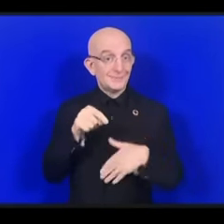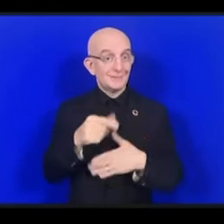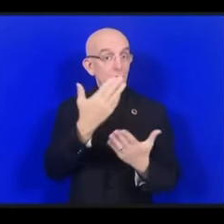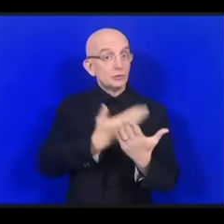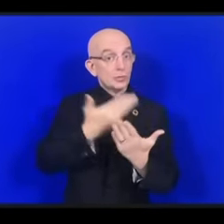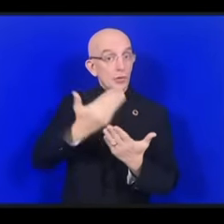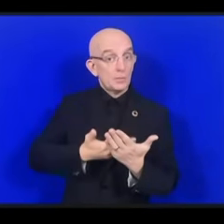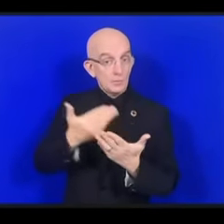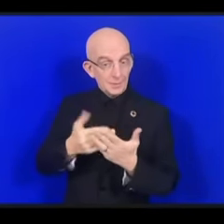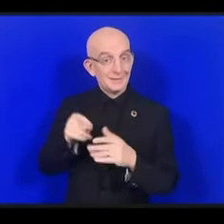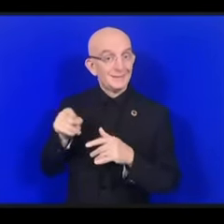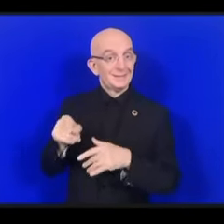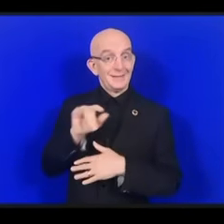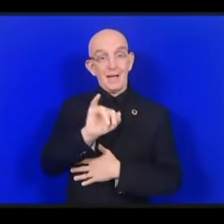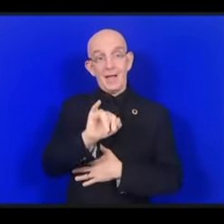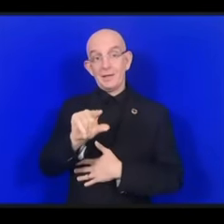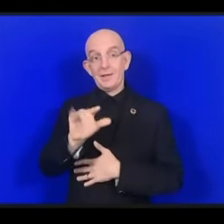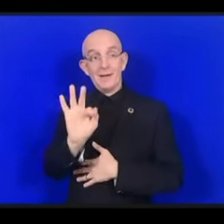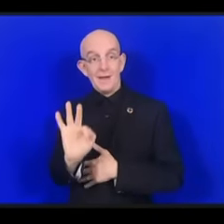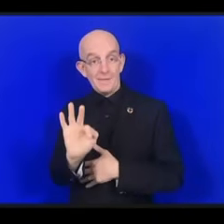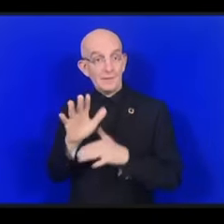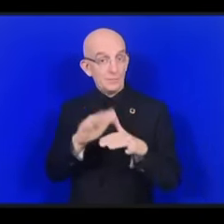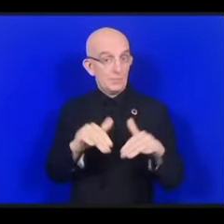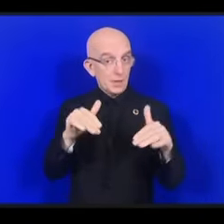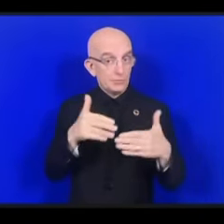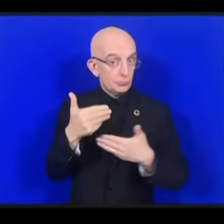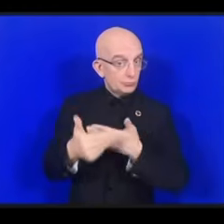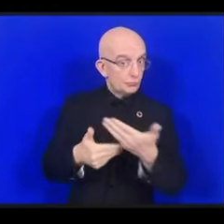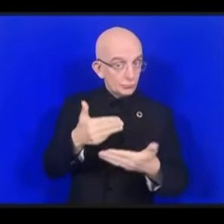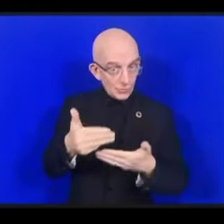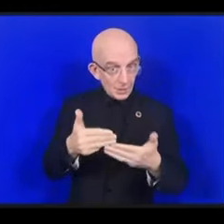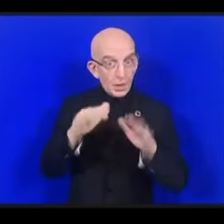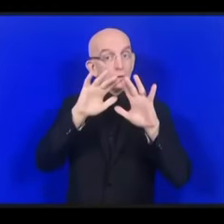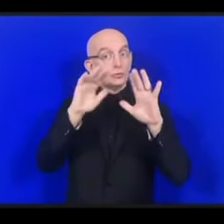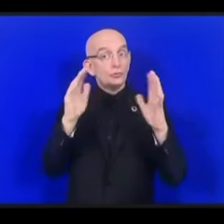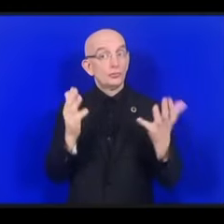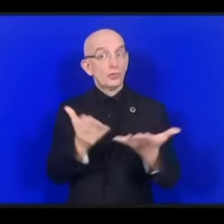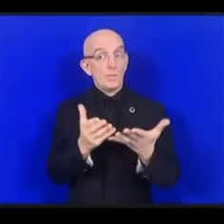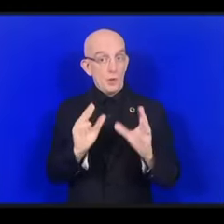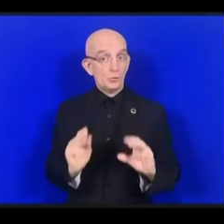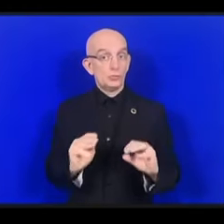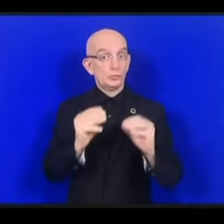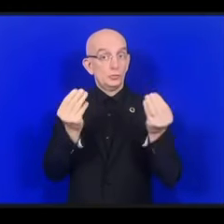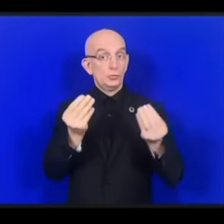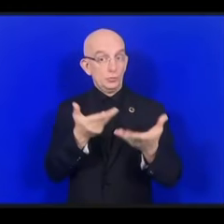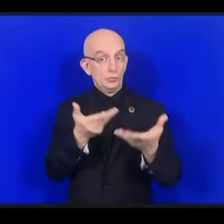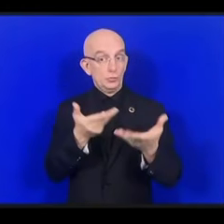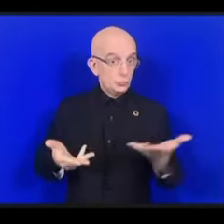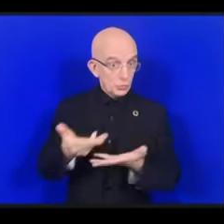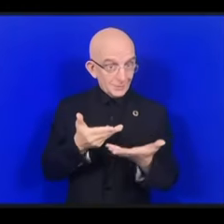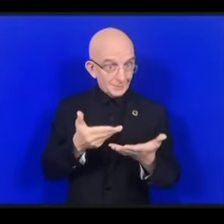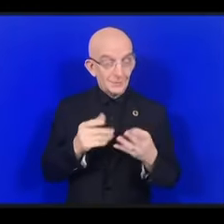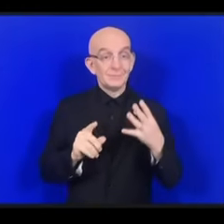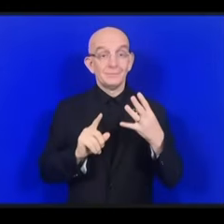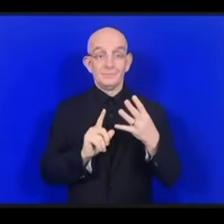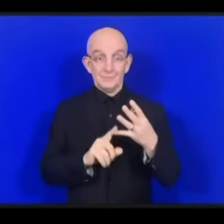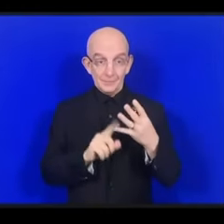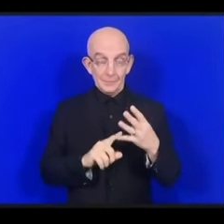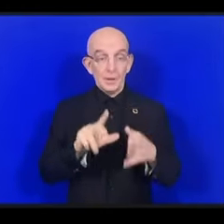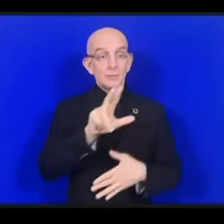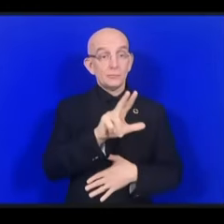together. I urge you to translate these outcomes into actions through